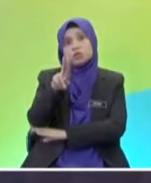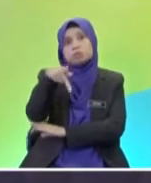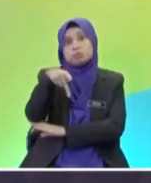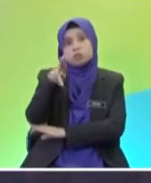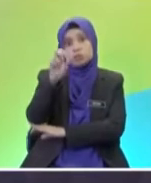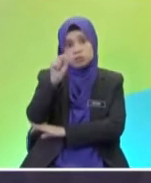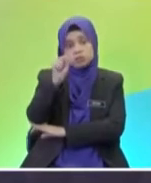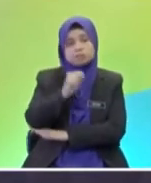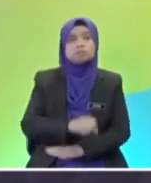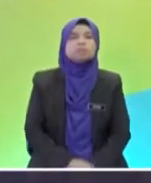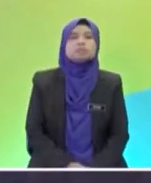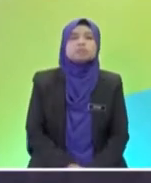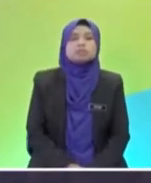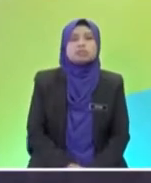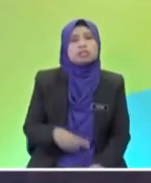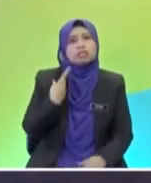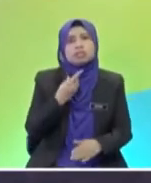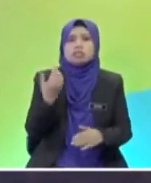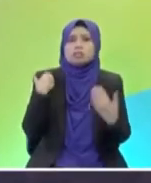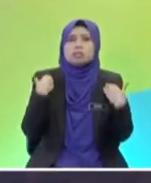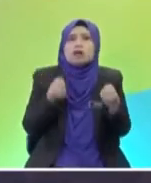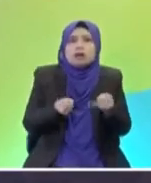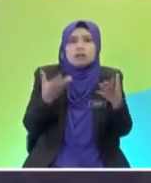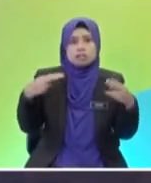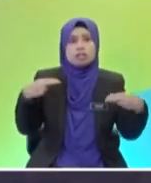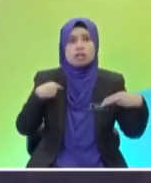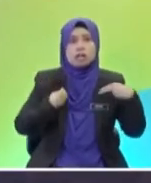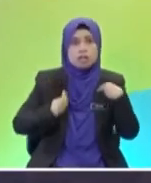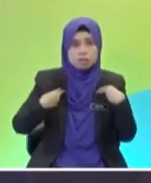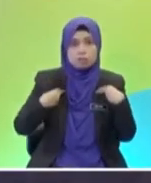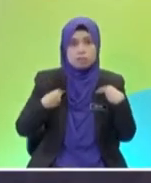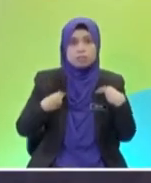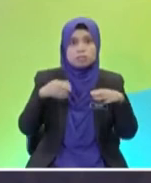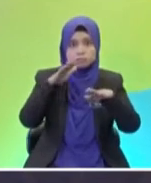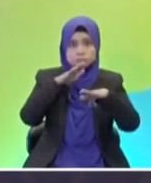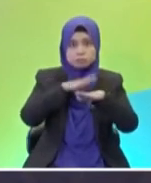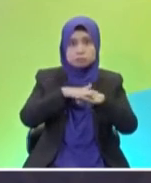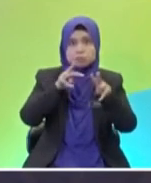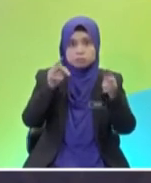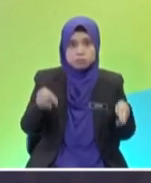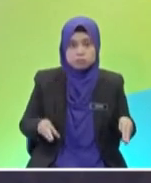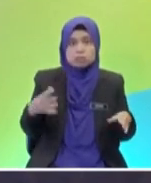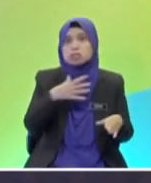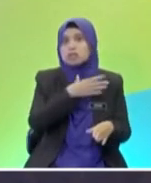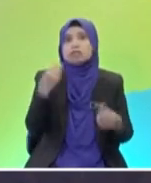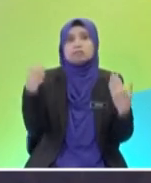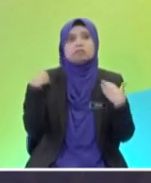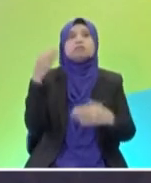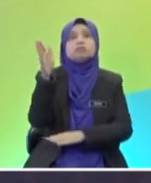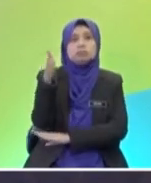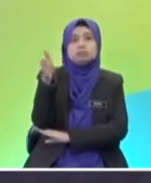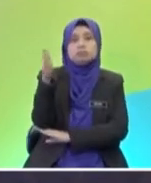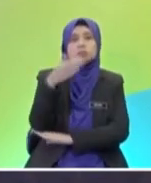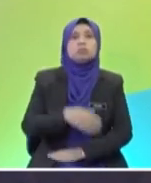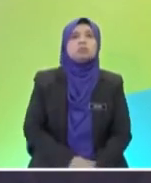That's why we have all the animals here, right teacher? Exactly, that's okay. Why. We have not only animals, plants and too. Plants as well. One type all right. of plant there.